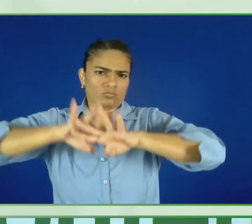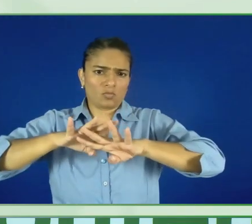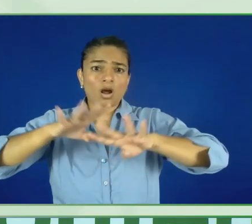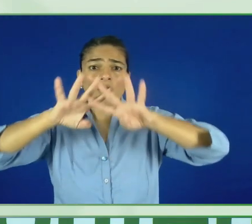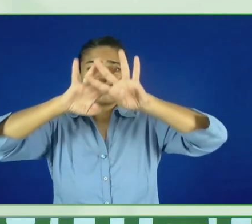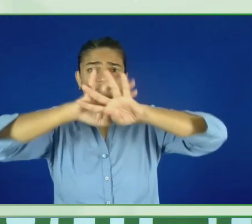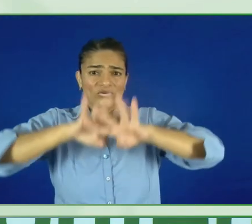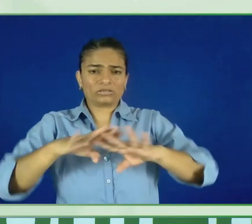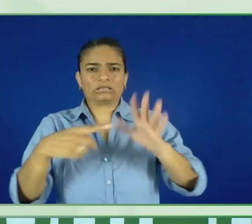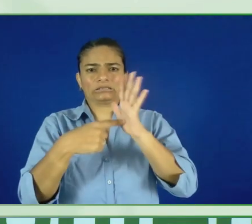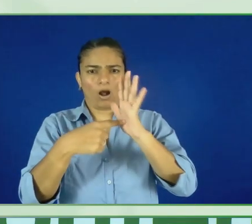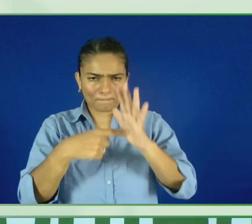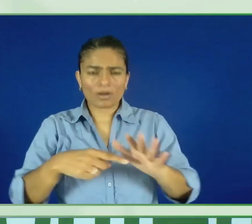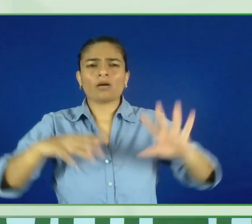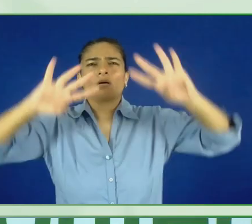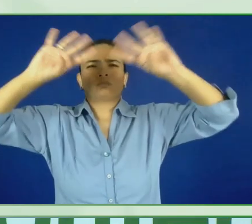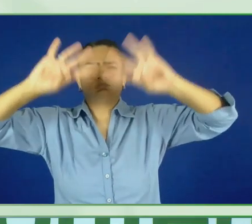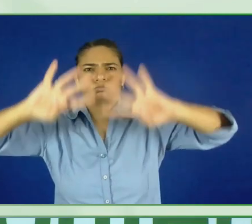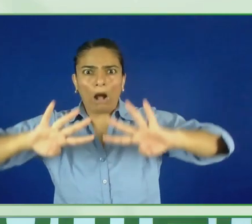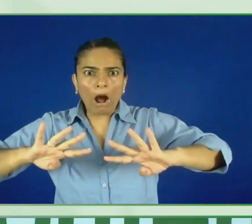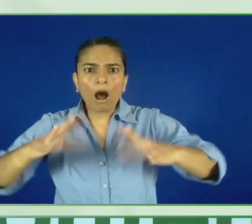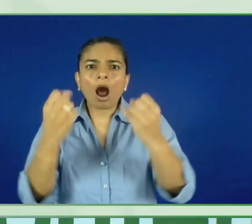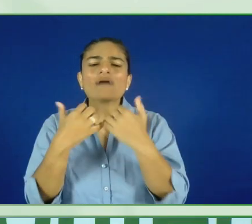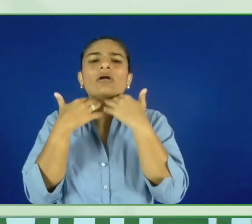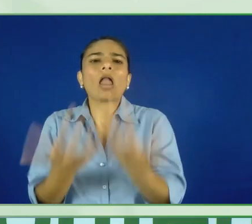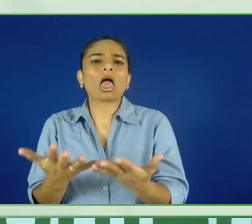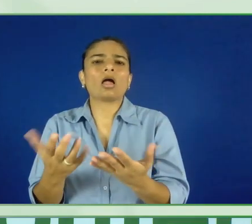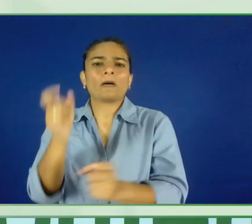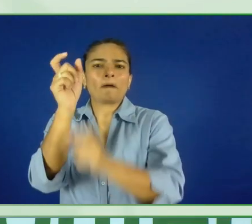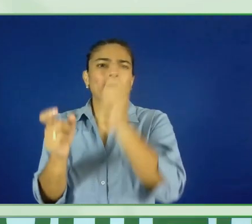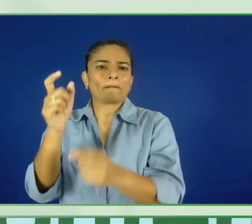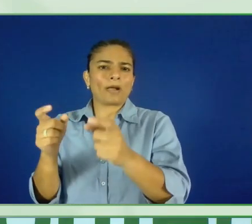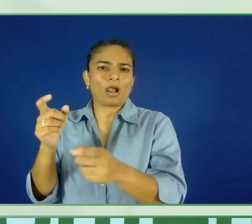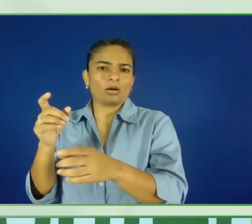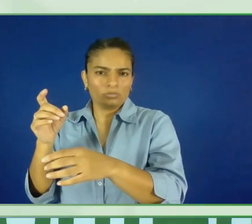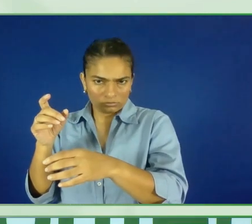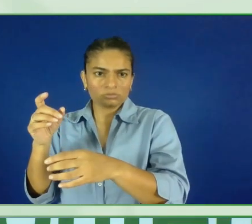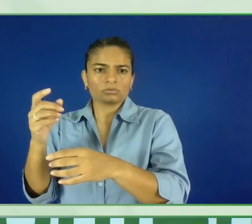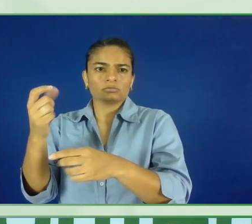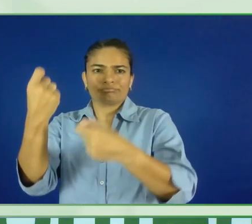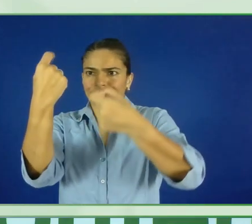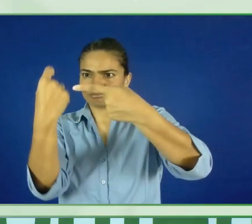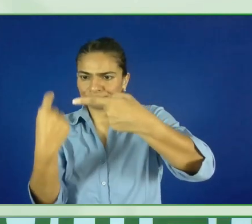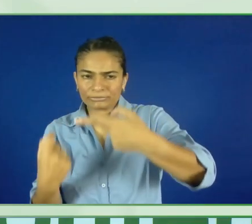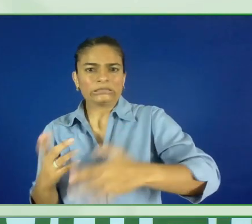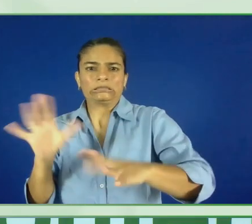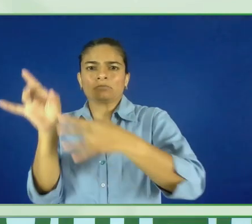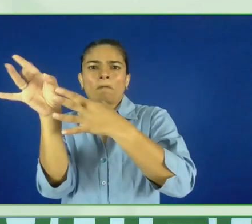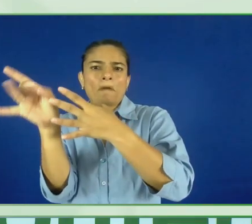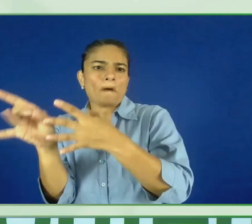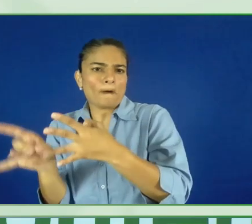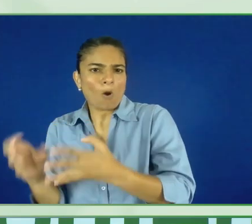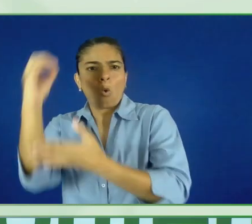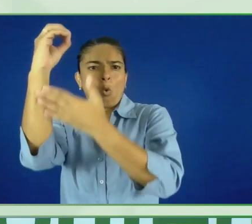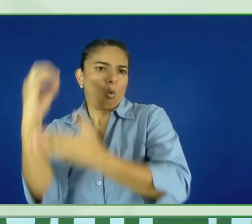is right down to zero when releasing a product, and that no slurs to disability or other types of identity are